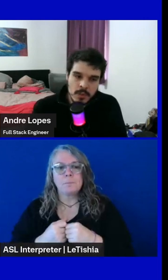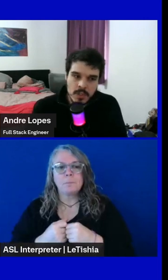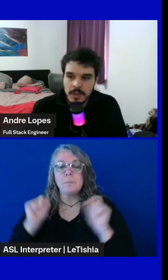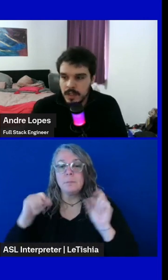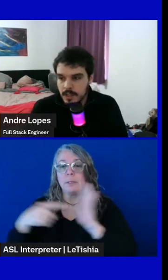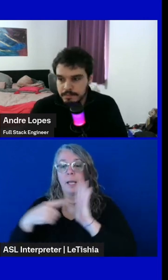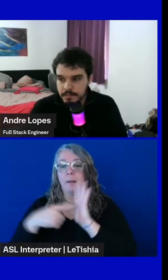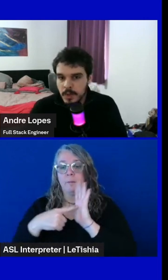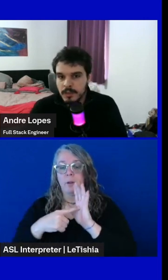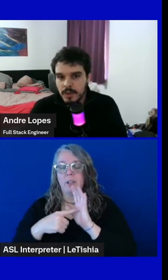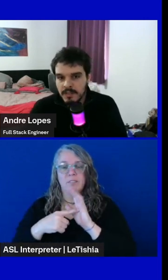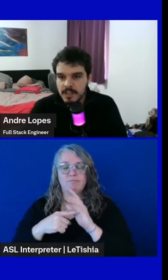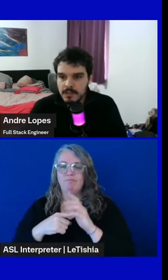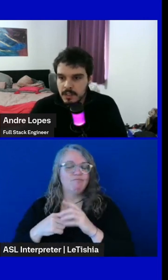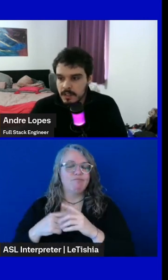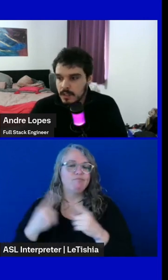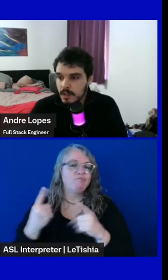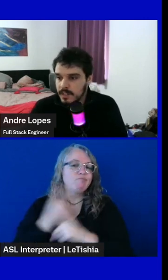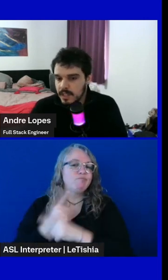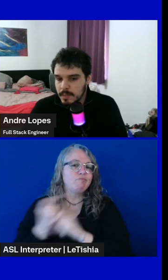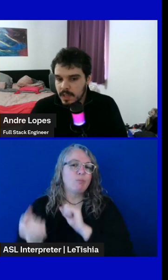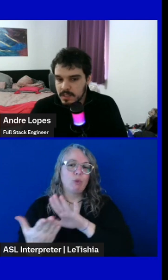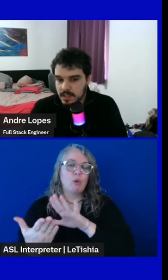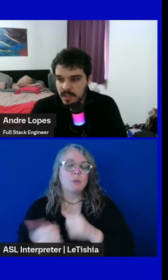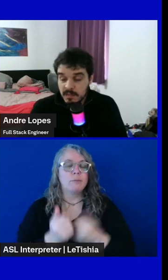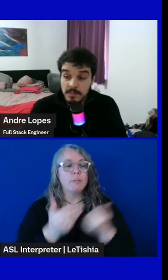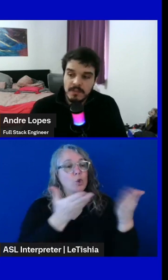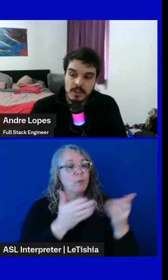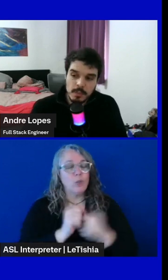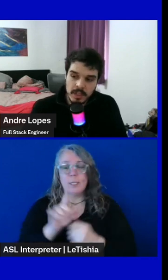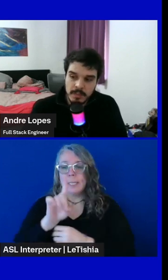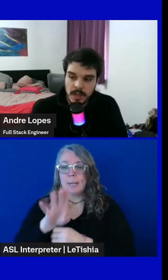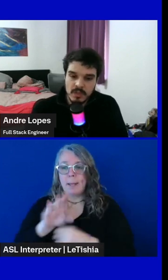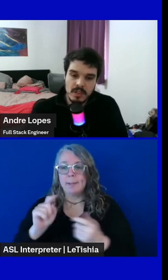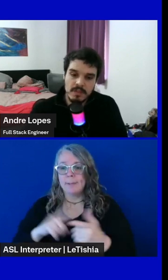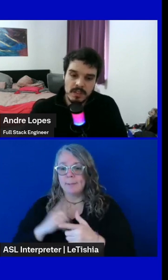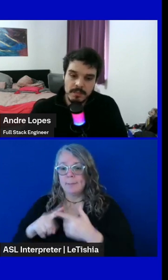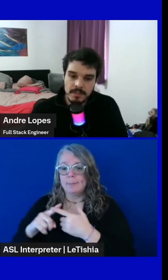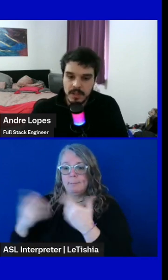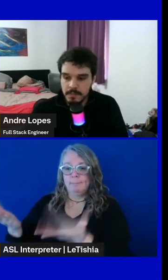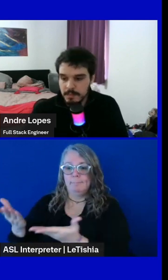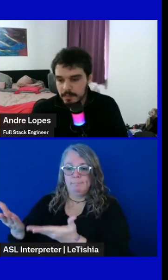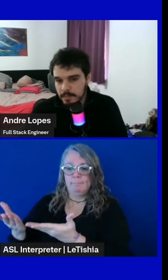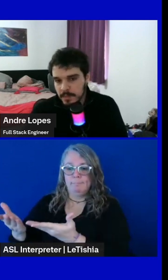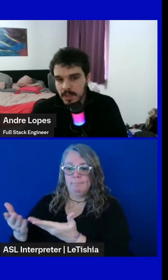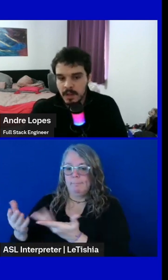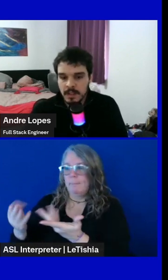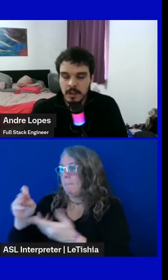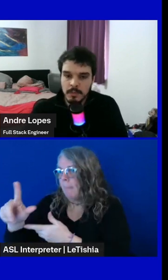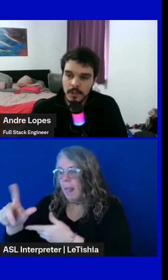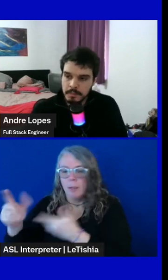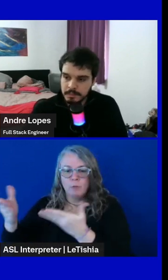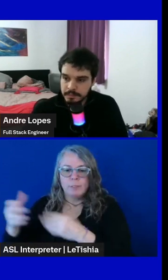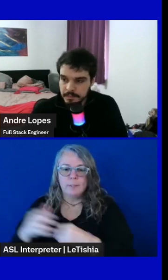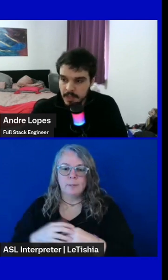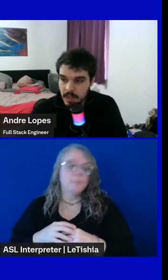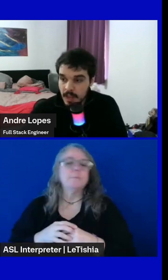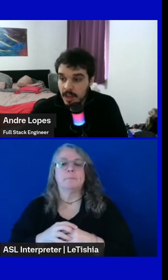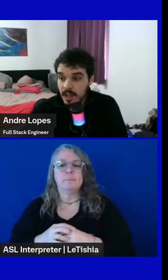classic approach where you have a server, you have a database, and have, for example, a mail service here down